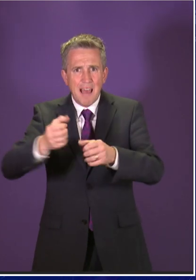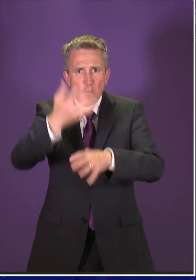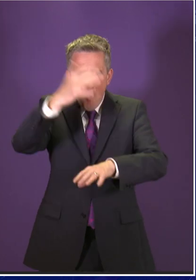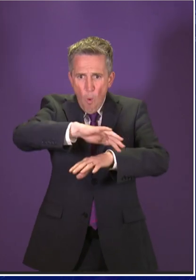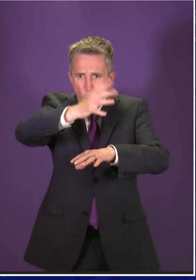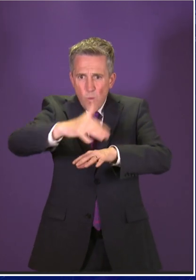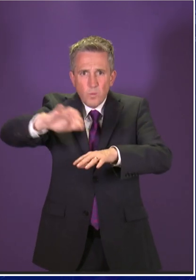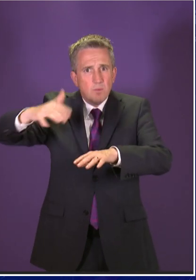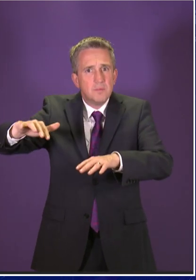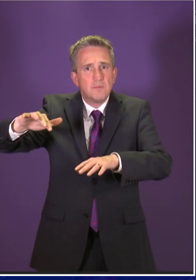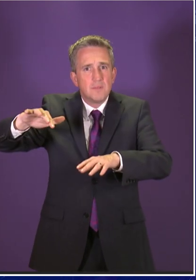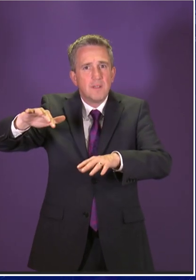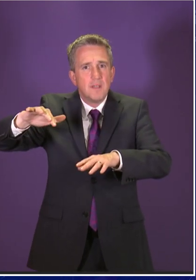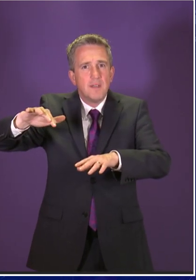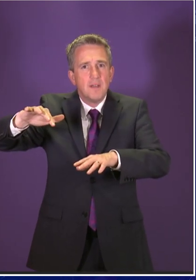gold.